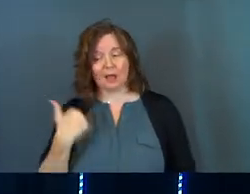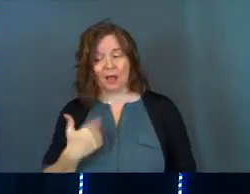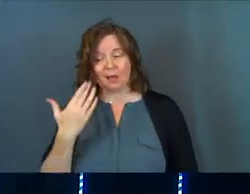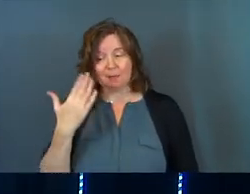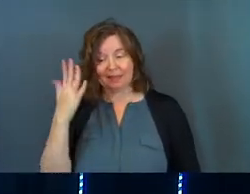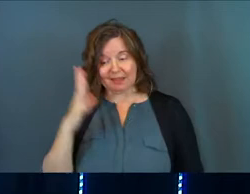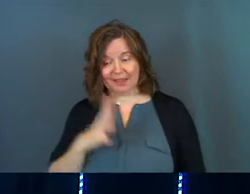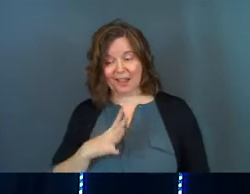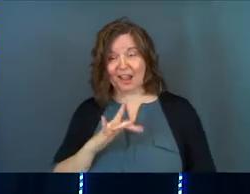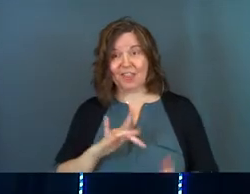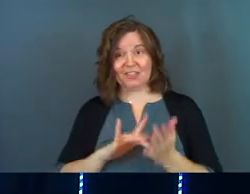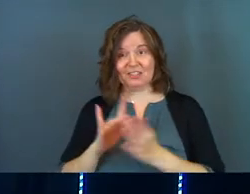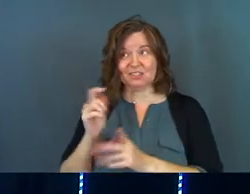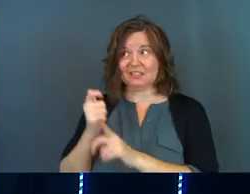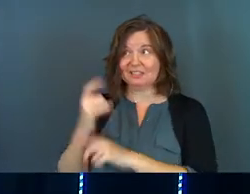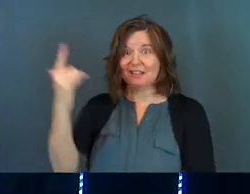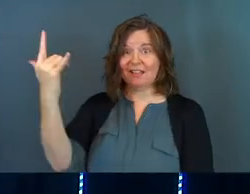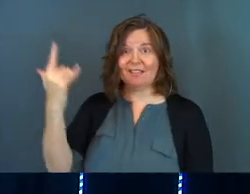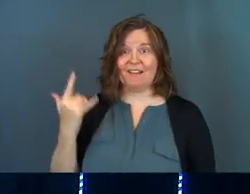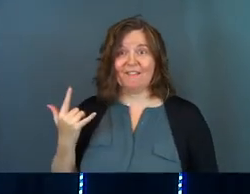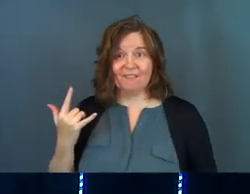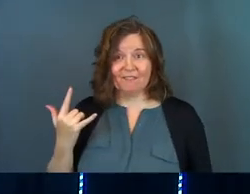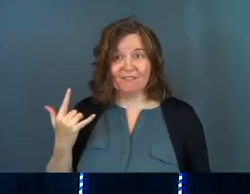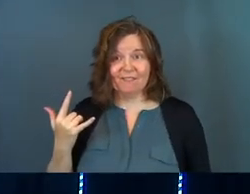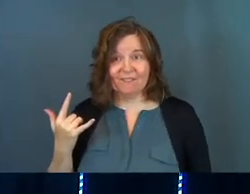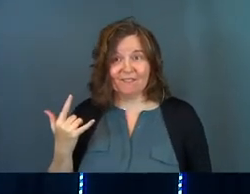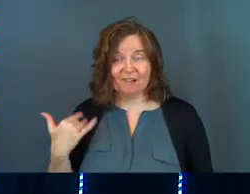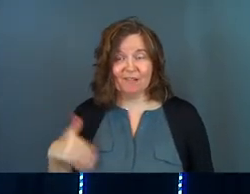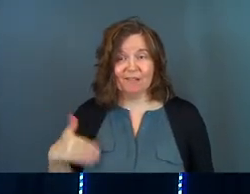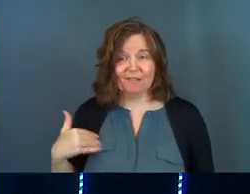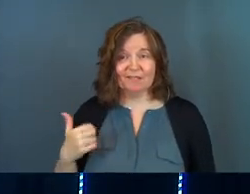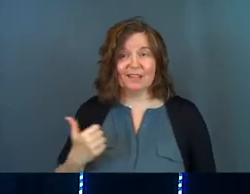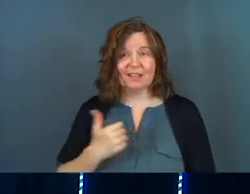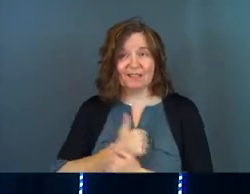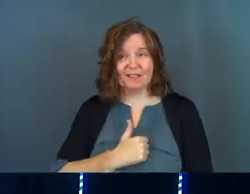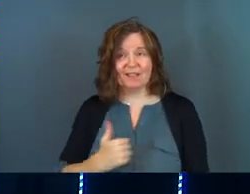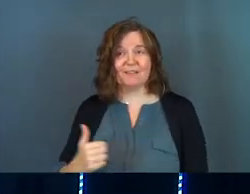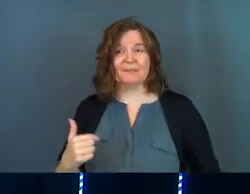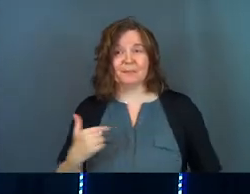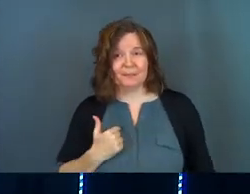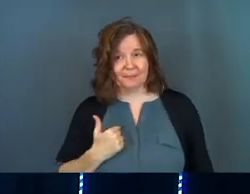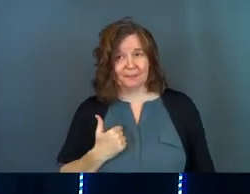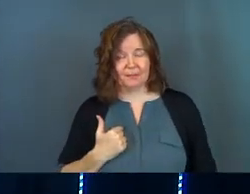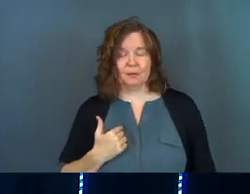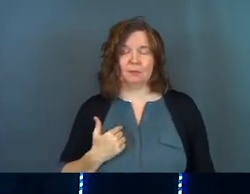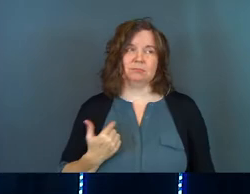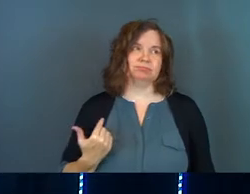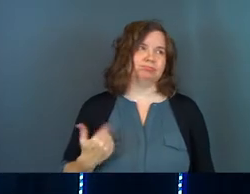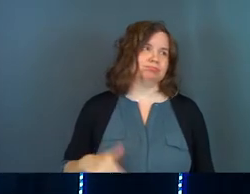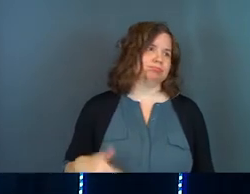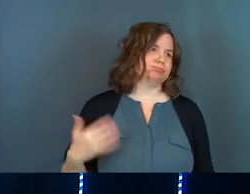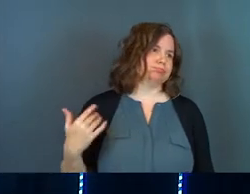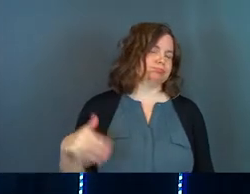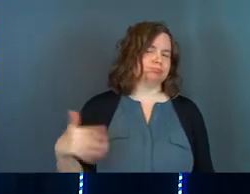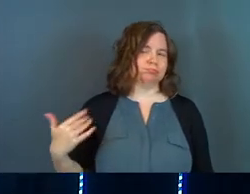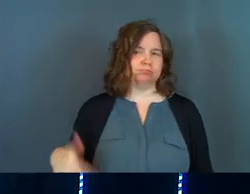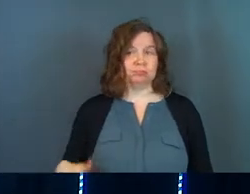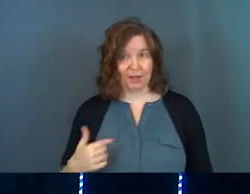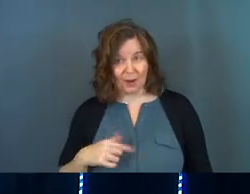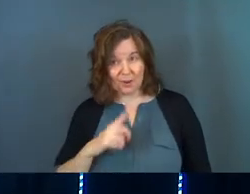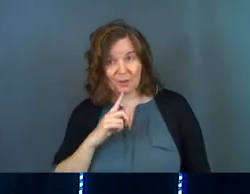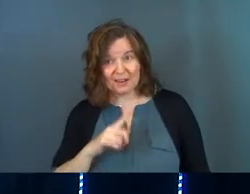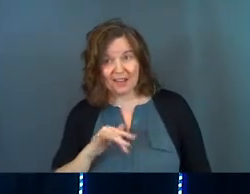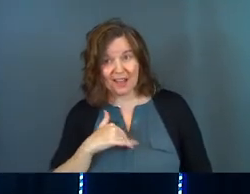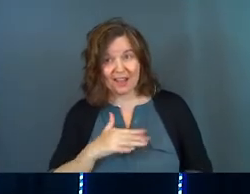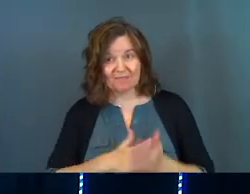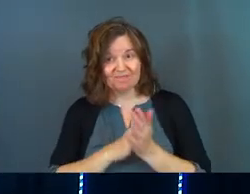I'm the guy that Jesus loved. Jesus loved me. God. Are we